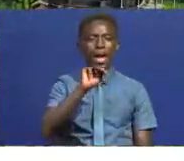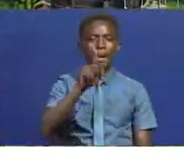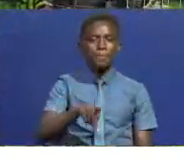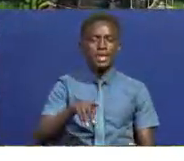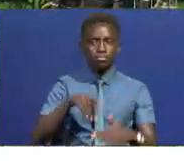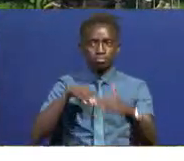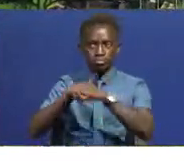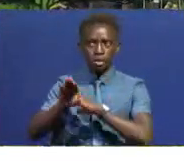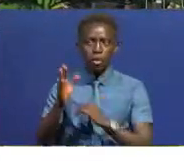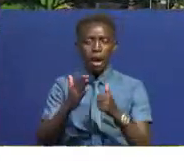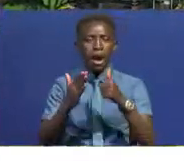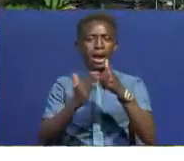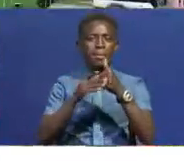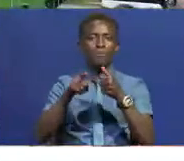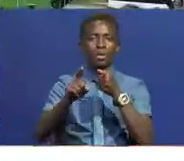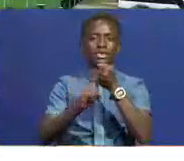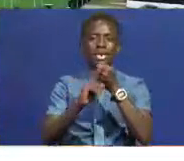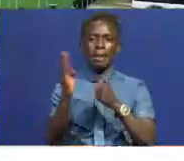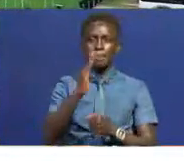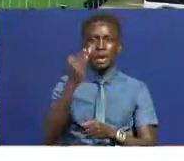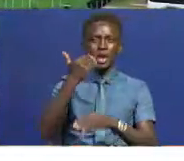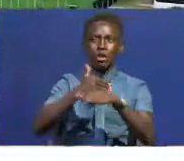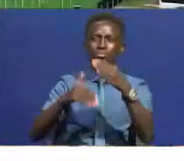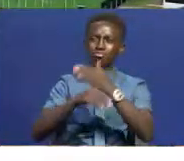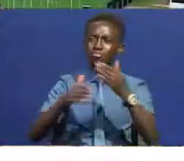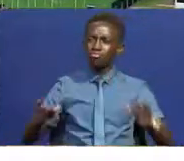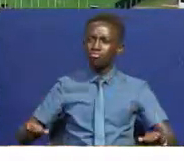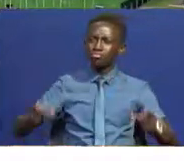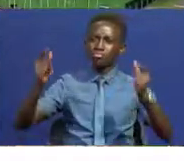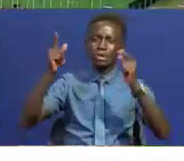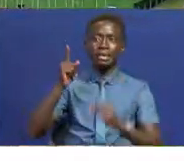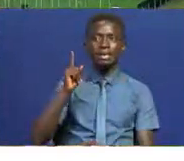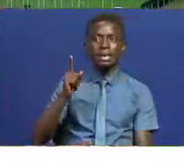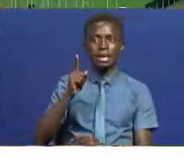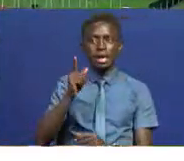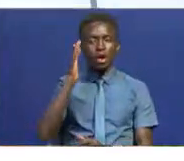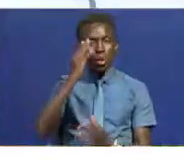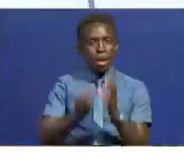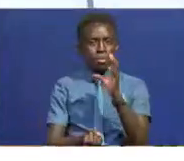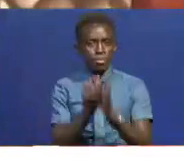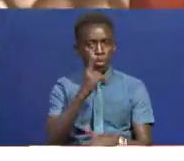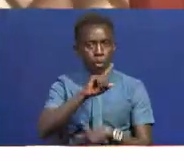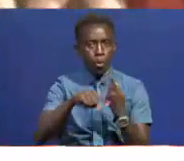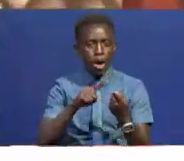9.6 billion shillings tower. Bunge Towers will be launched this Friday.